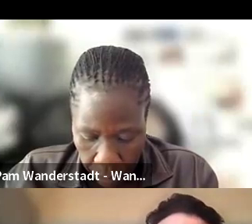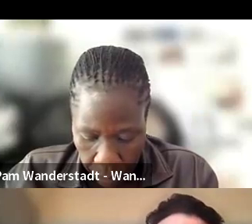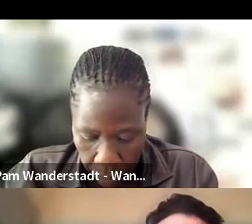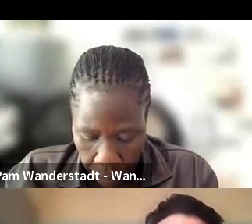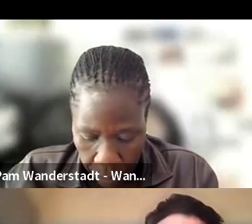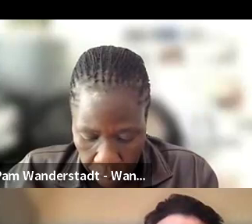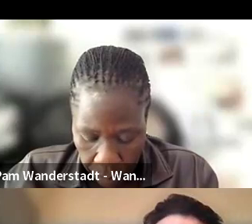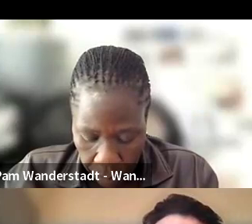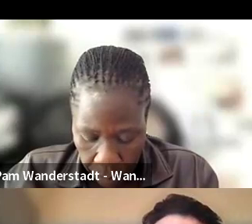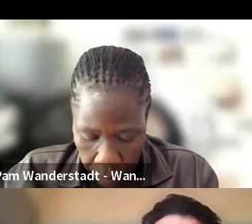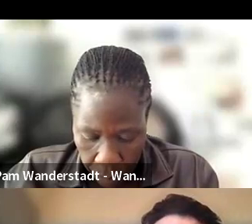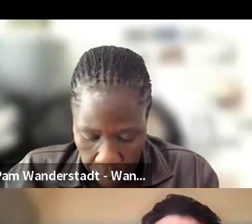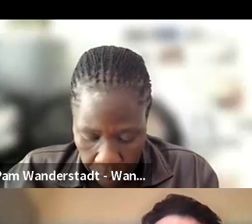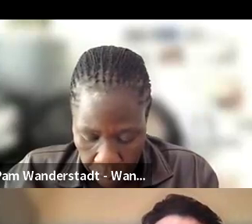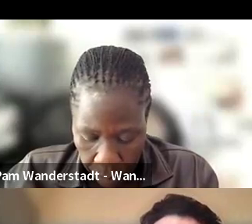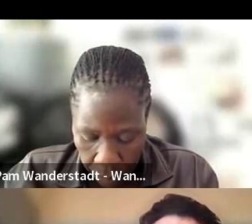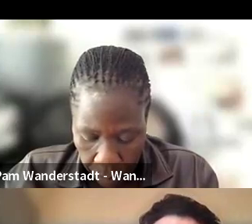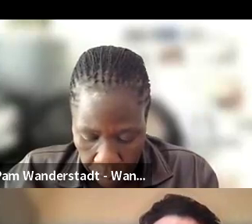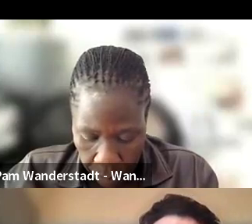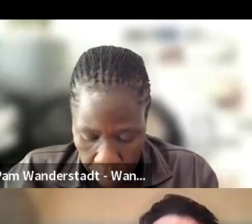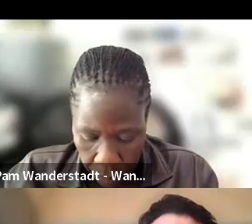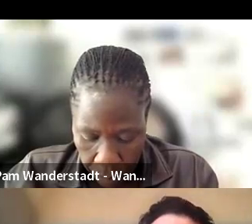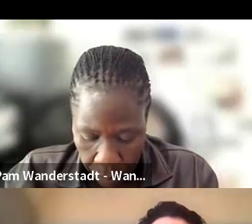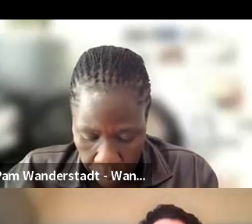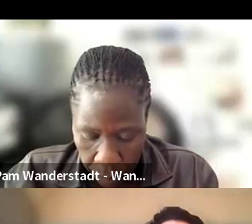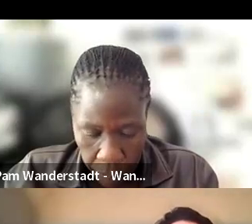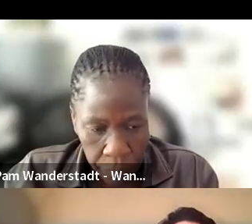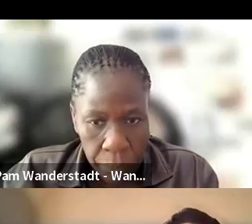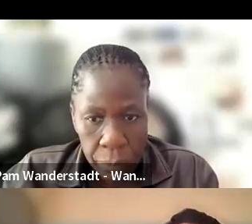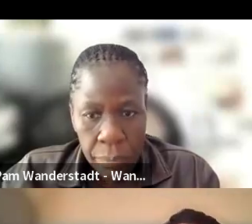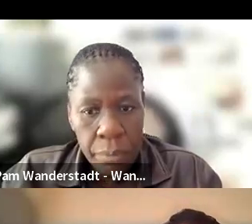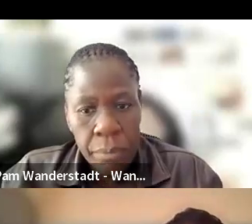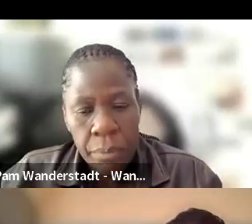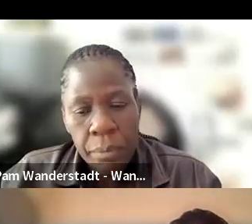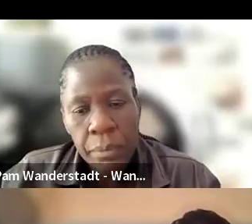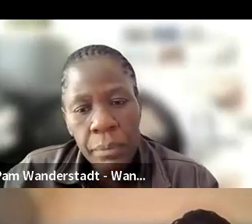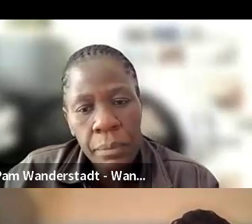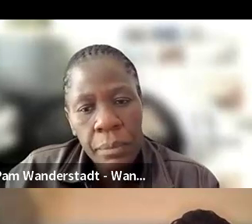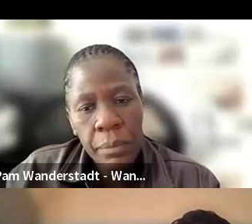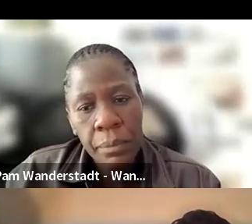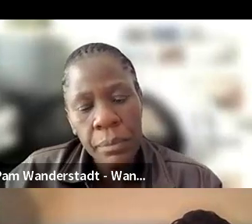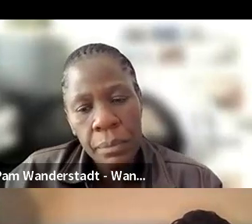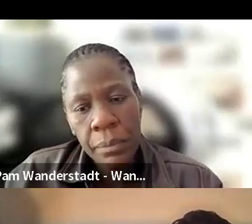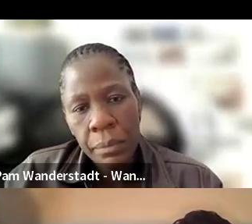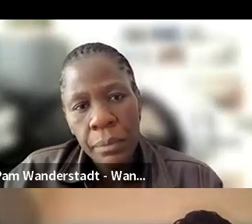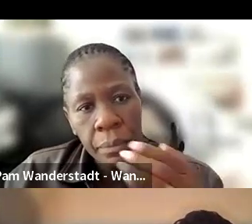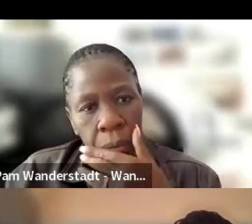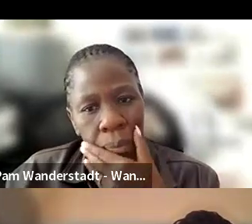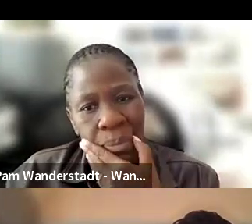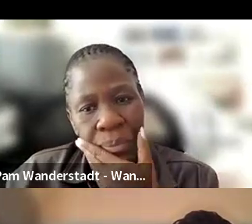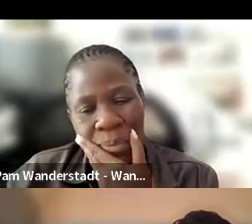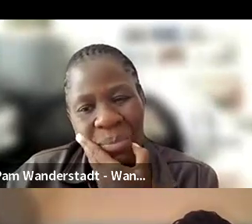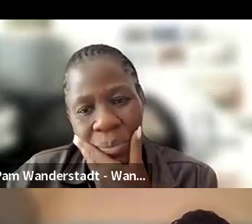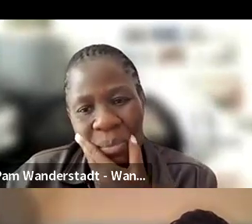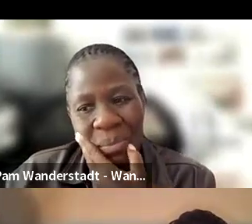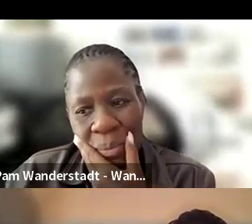Okay, so next I'm going to turn it over to Miss Michelle for some quality incentive updates for the QIP for vendors. Right on. You